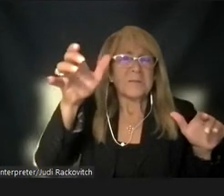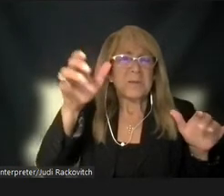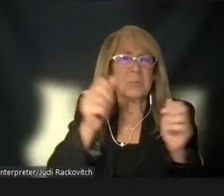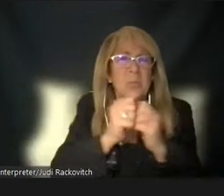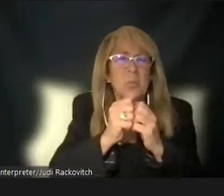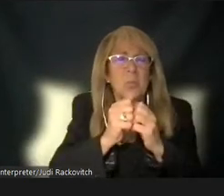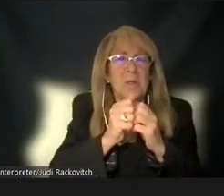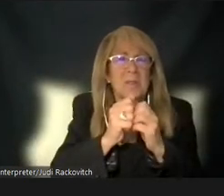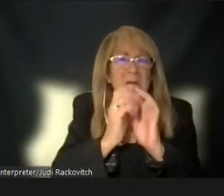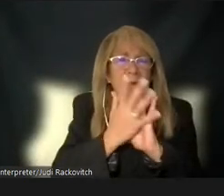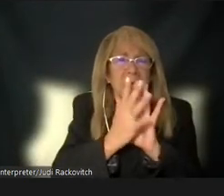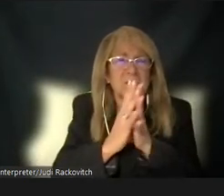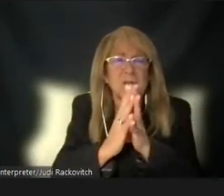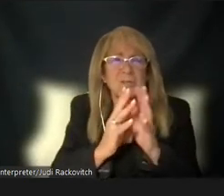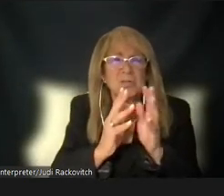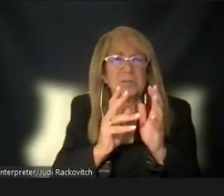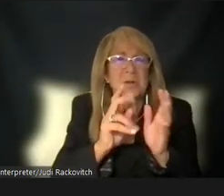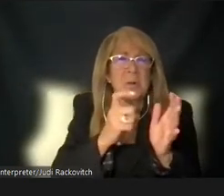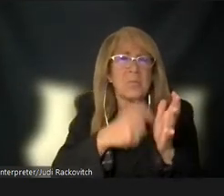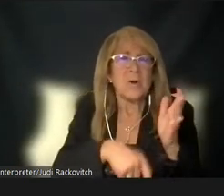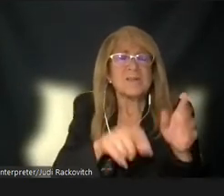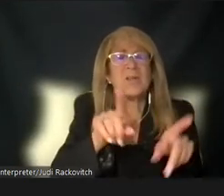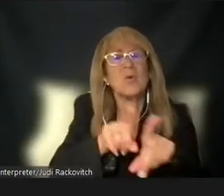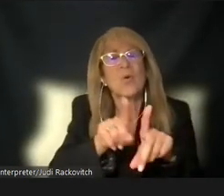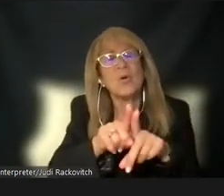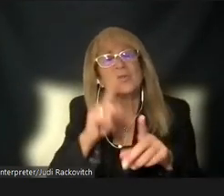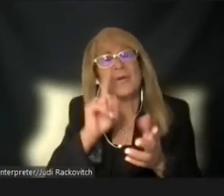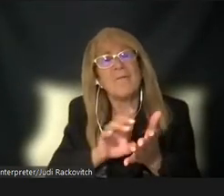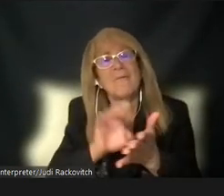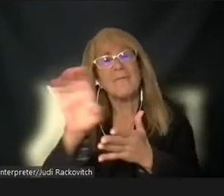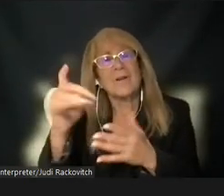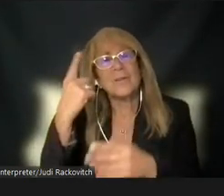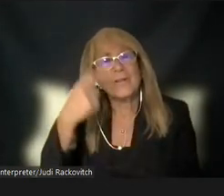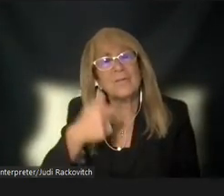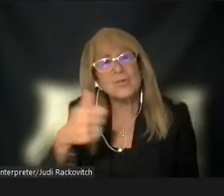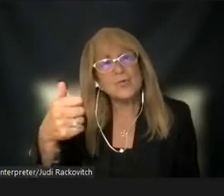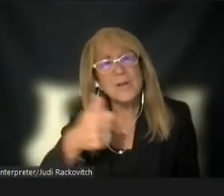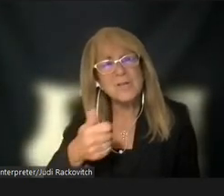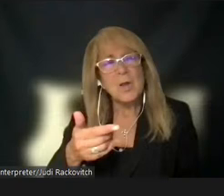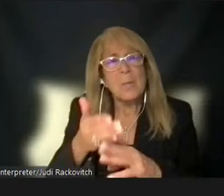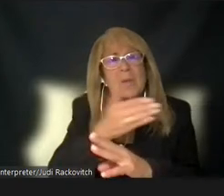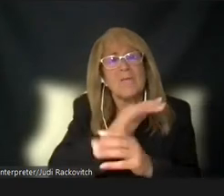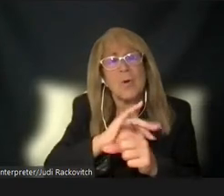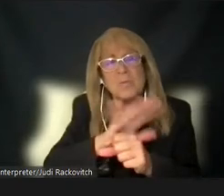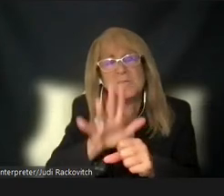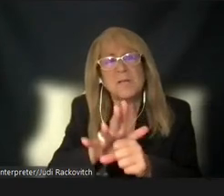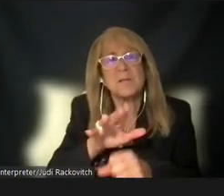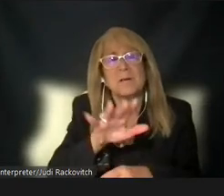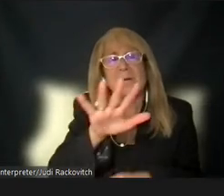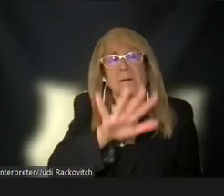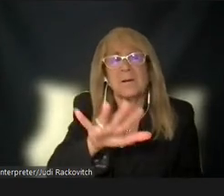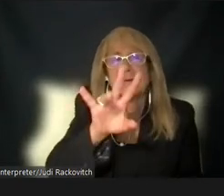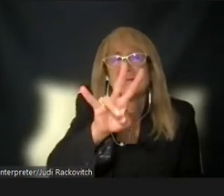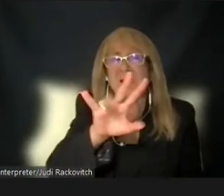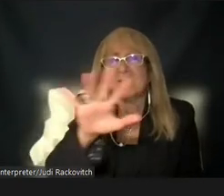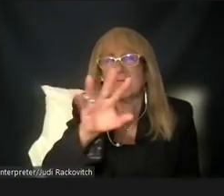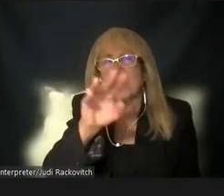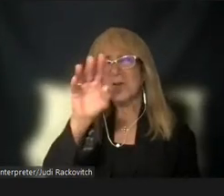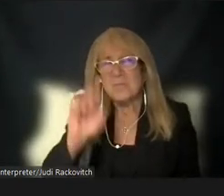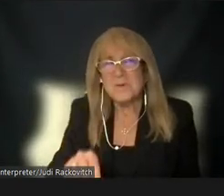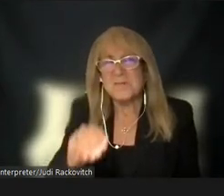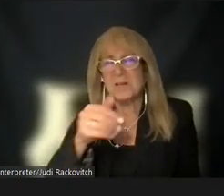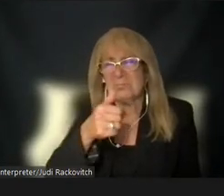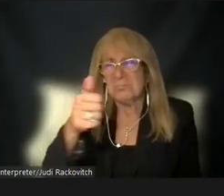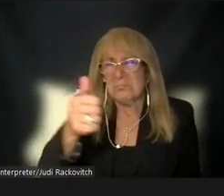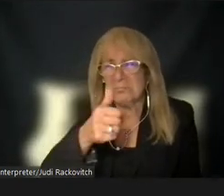There is also a need for sustainable funding source for transit. Prior to the pandemic, nearly 75% of trips into the Manhattan Central